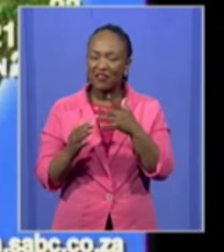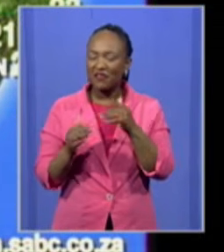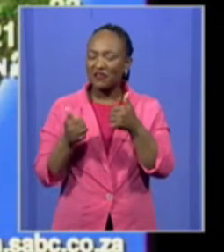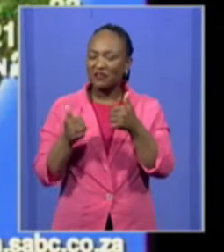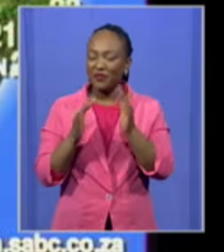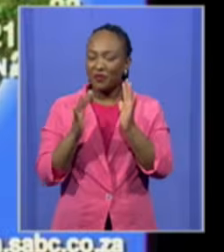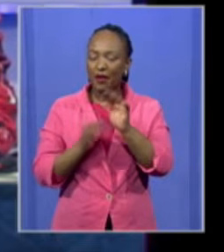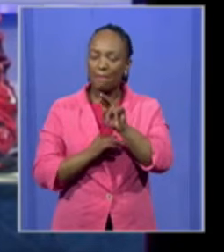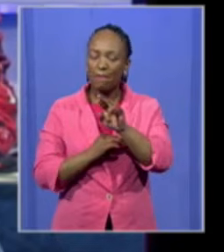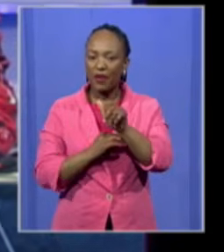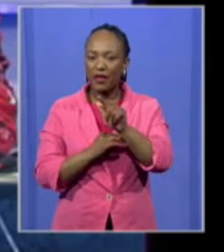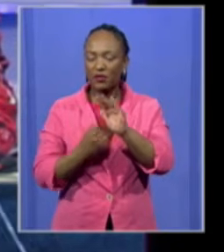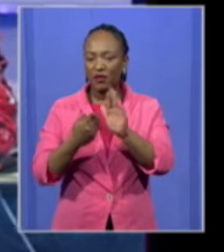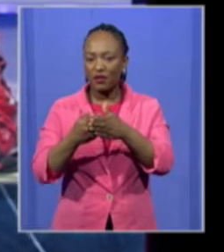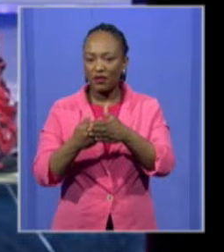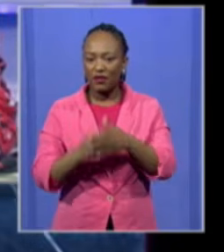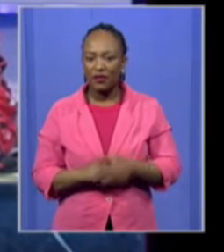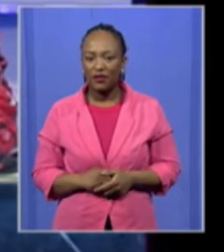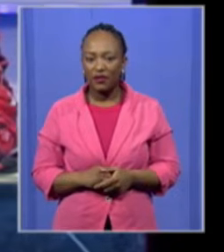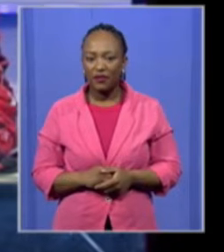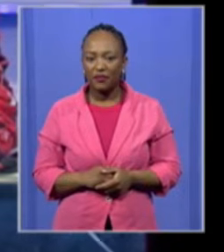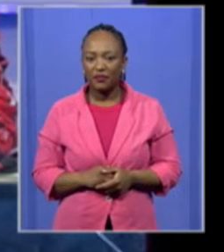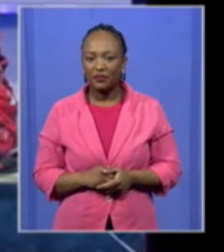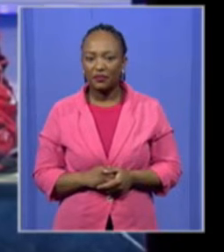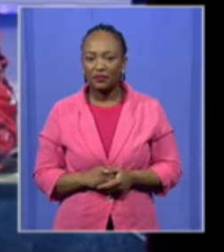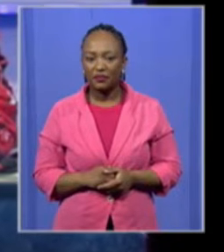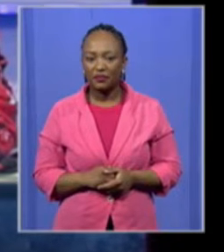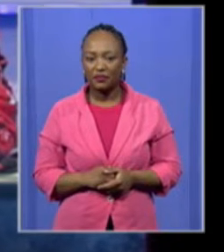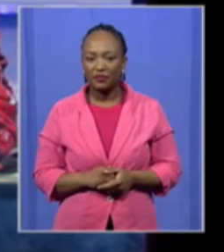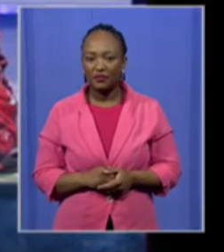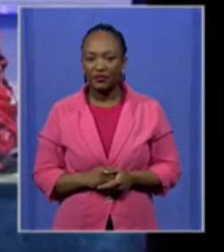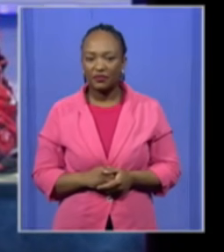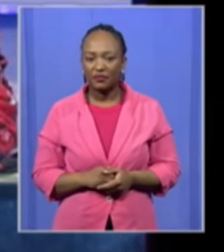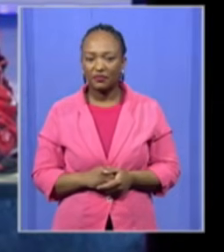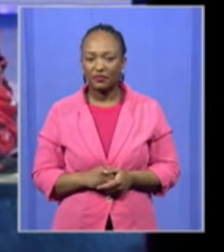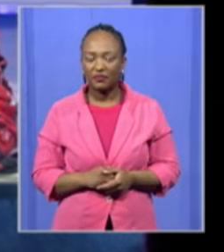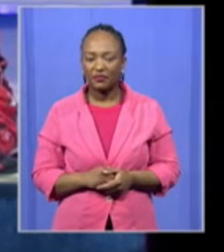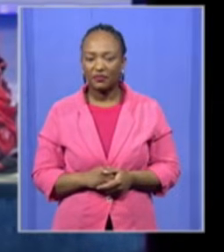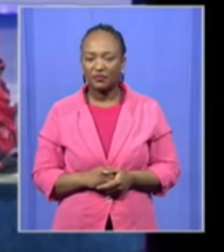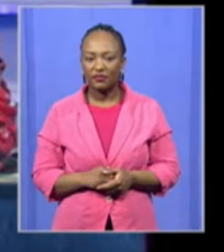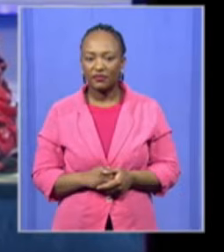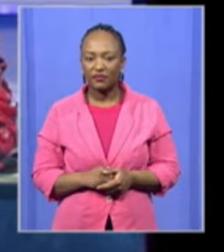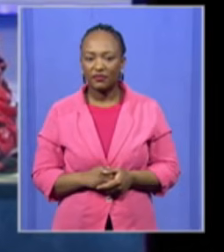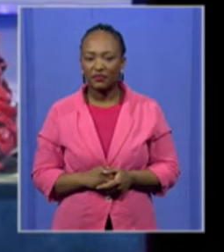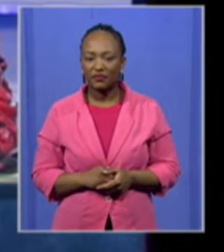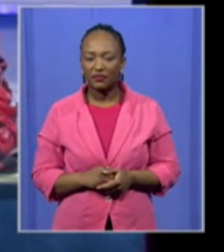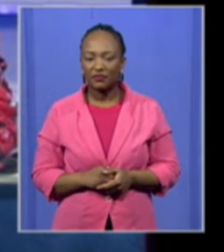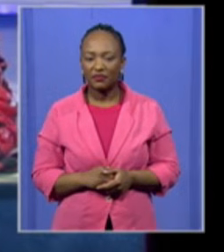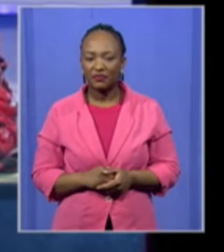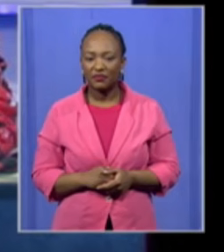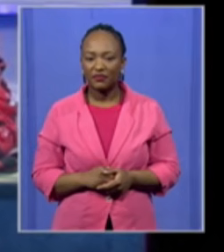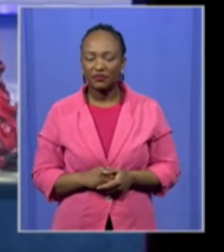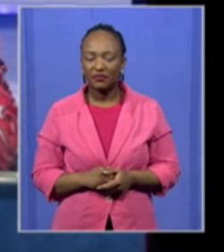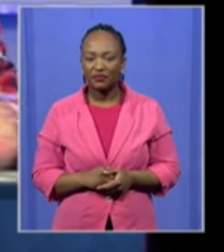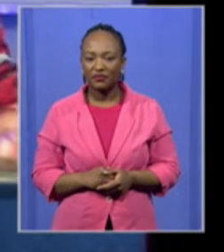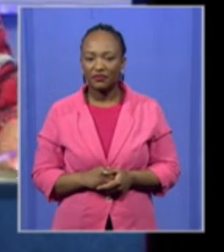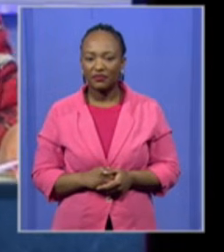hai phaphathwe kgaso ena e fihlang pheletsong e ne le ya ditaba ka Sesotho ha re bela re bolaneng hape nakong e tlang